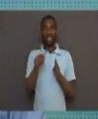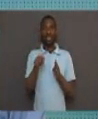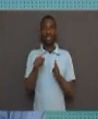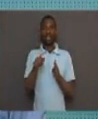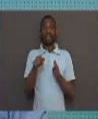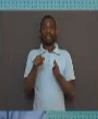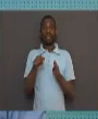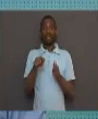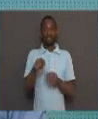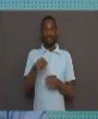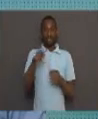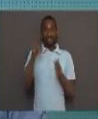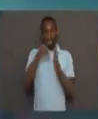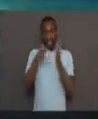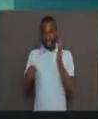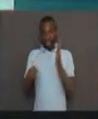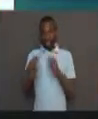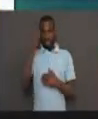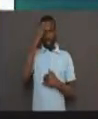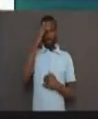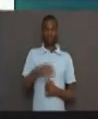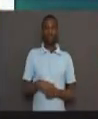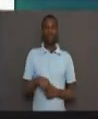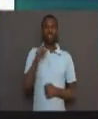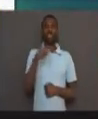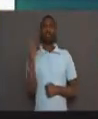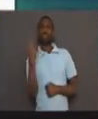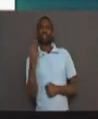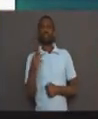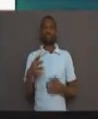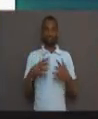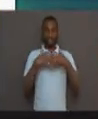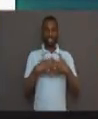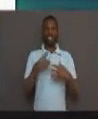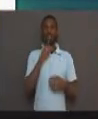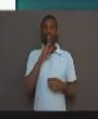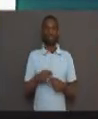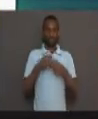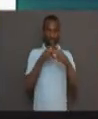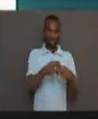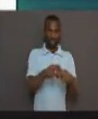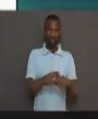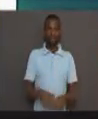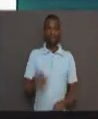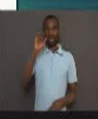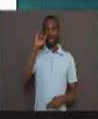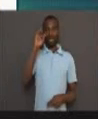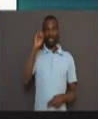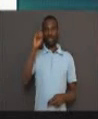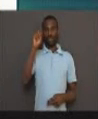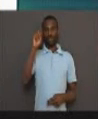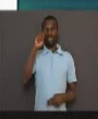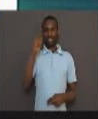levels of radiation. They use instruments called